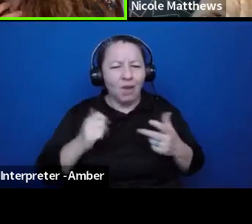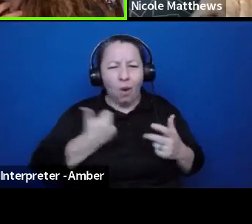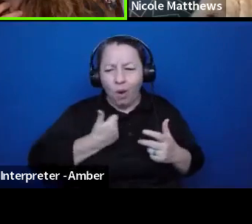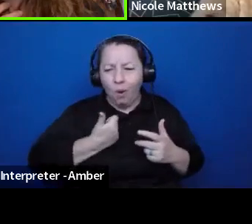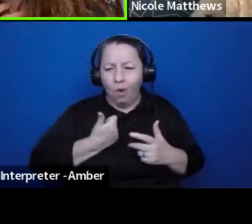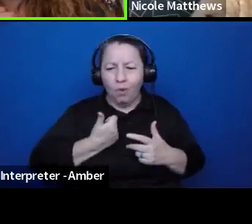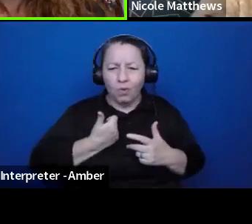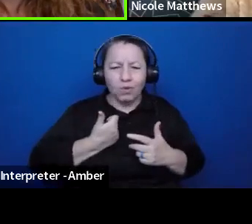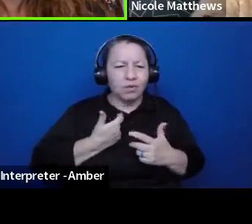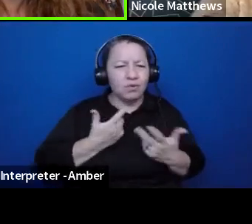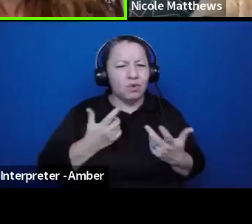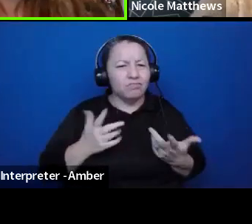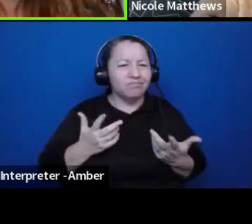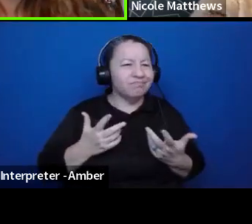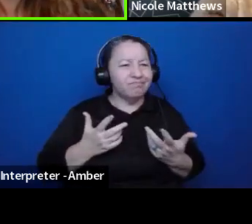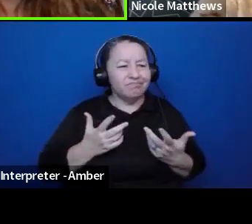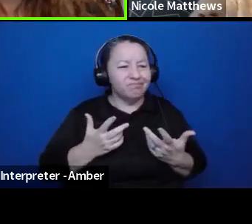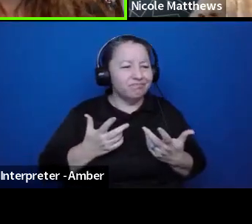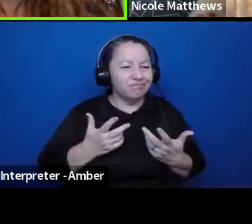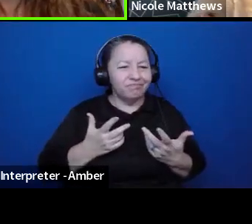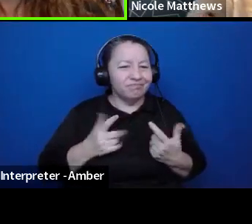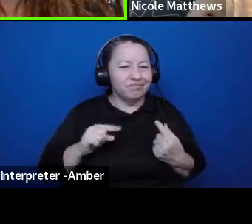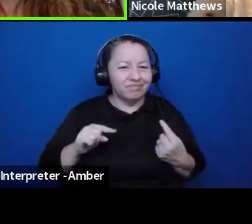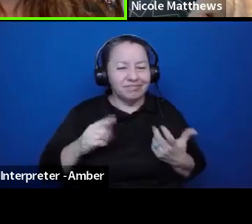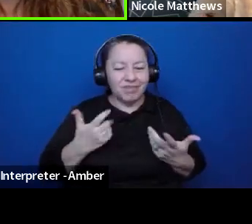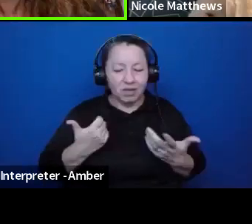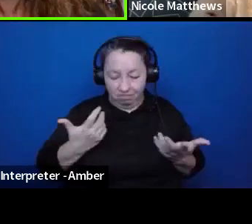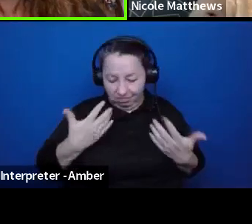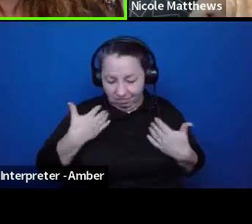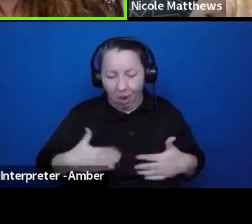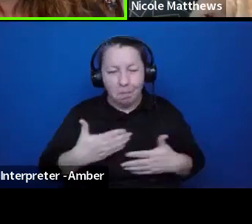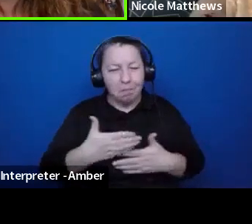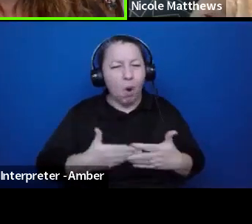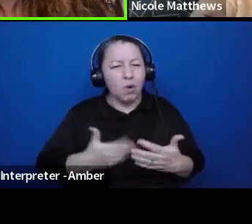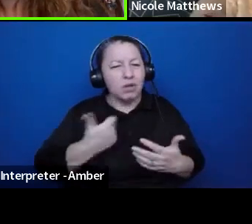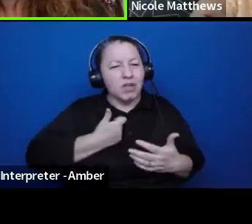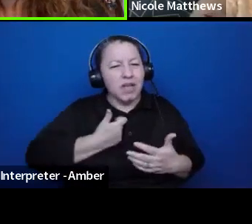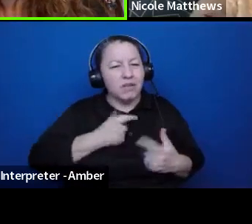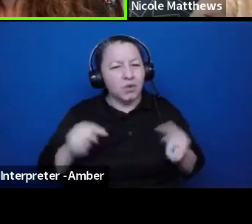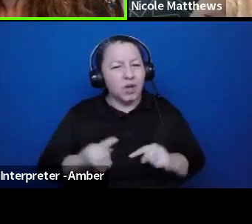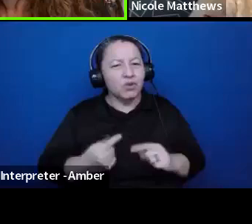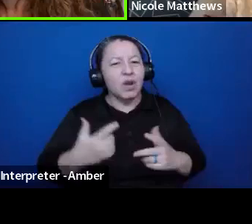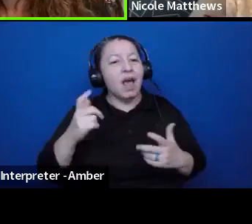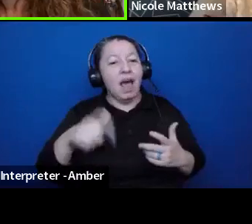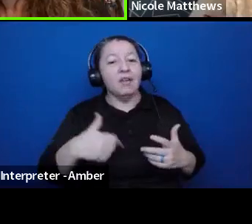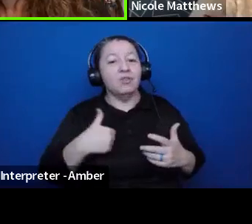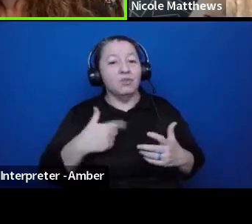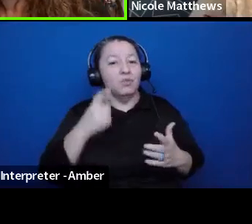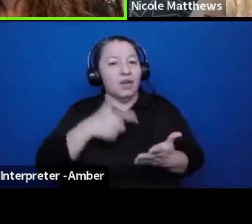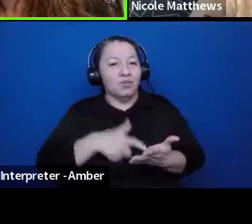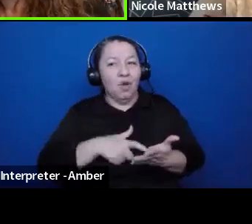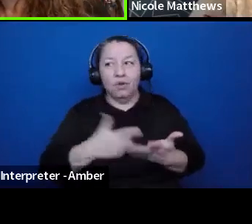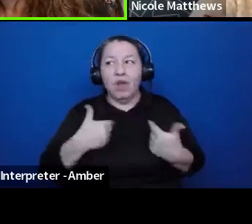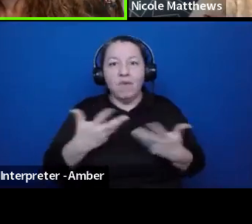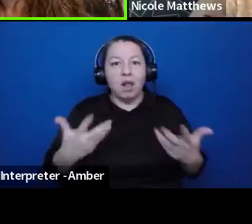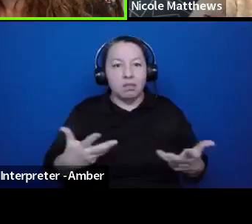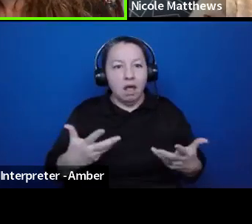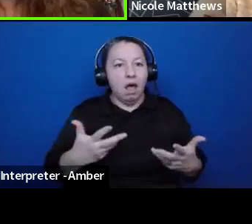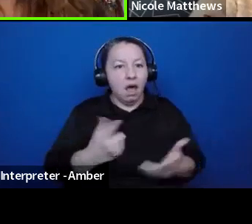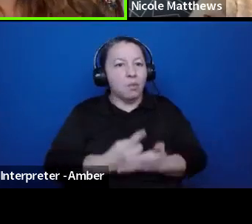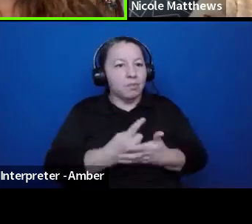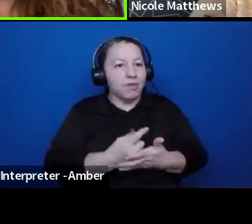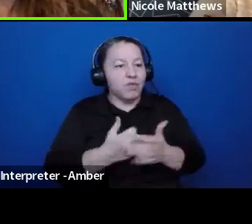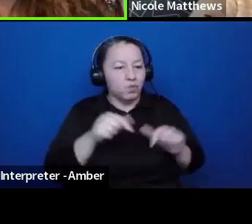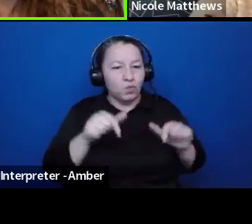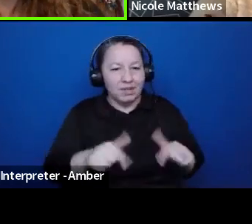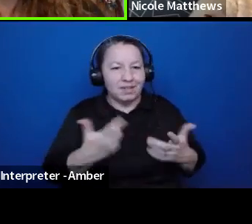to acknowledge and own this skin color carries with it a lot of privileges. I have to live with and own the fact that